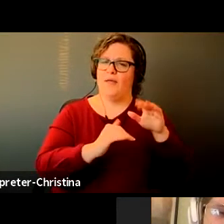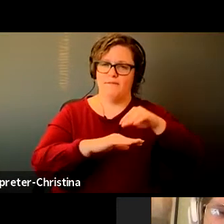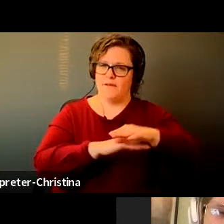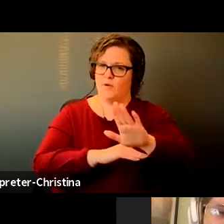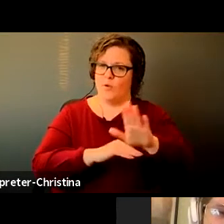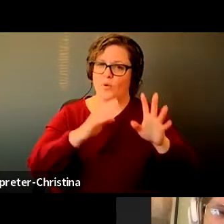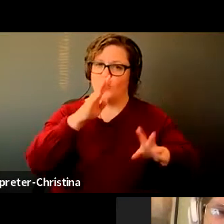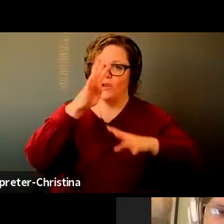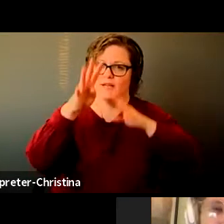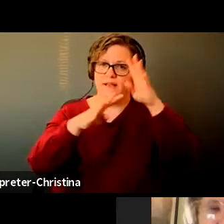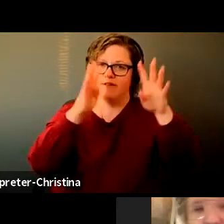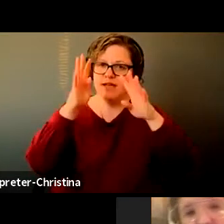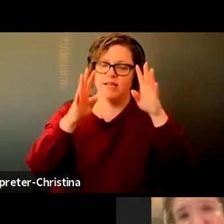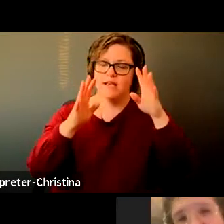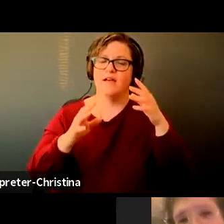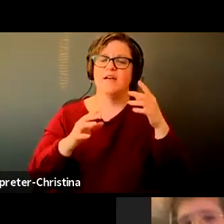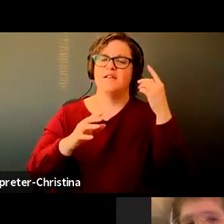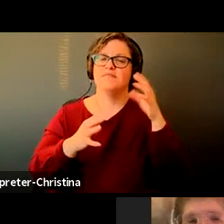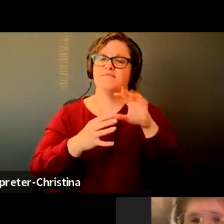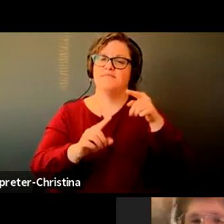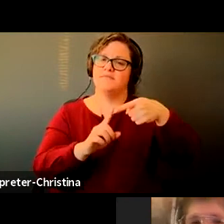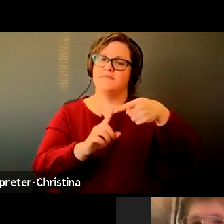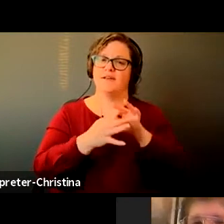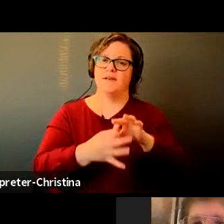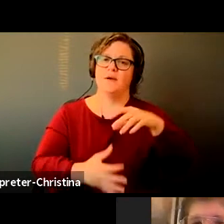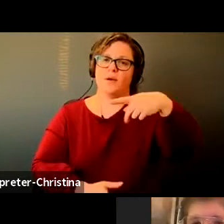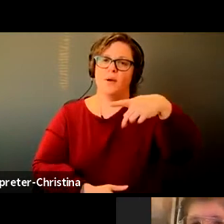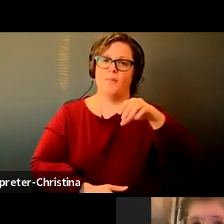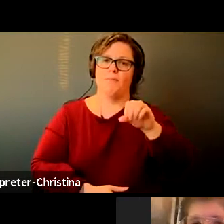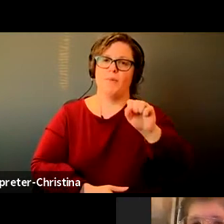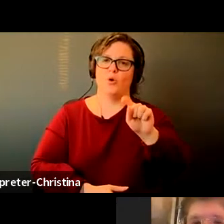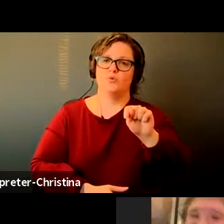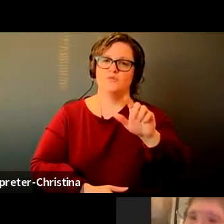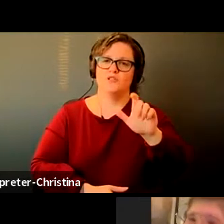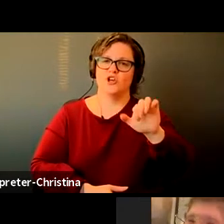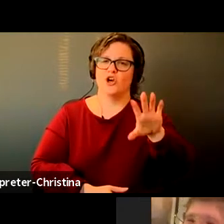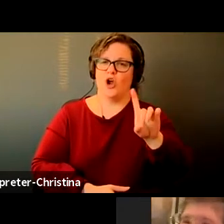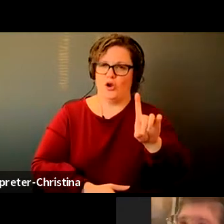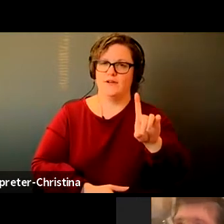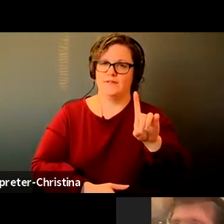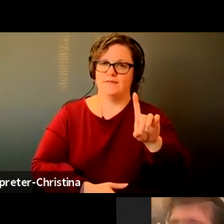the postcard series? Ooh, it's a multi-part question. Yes.